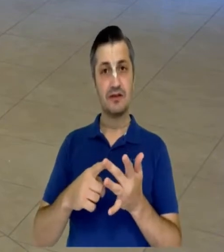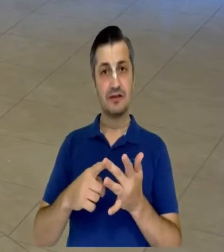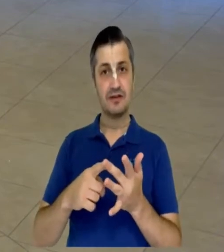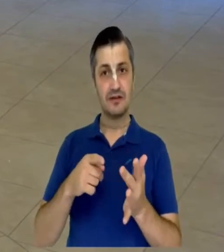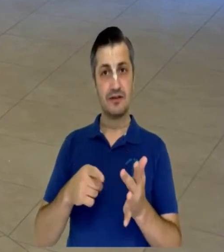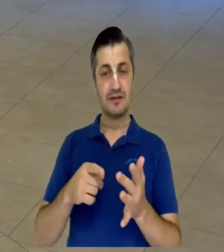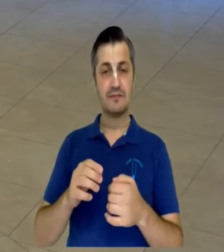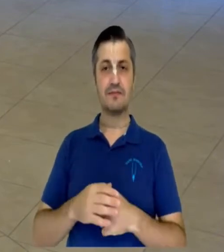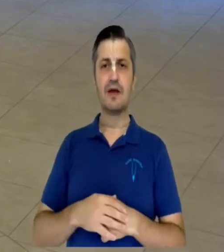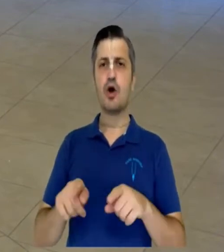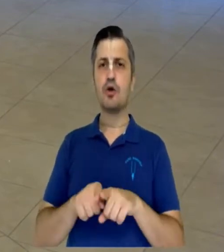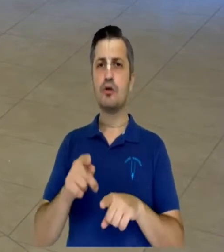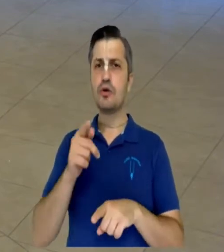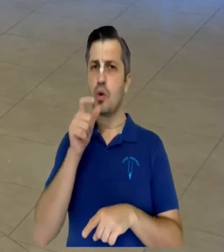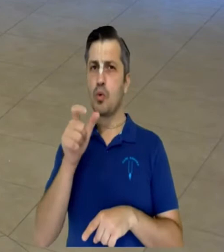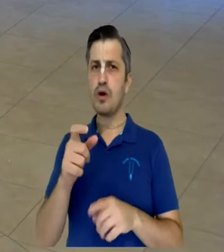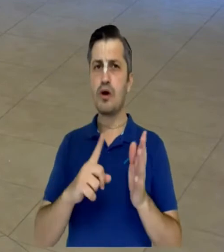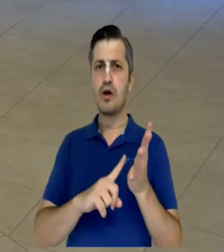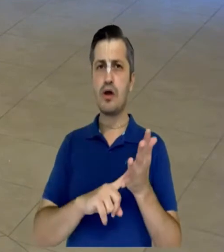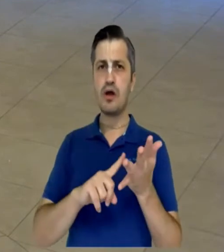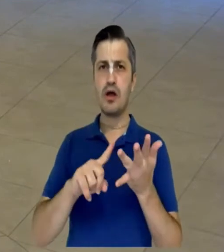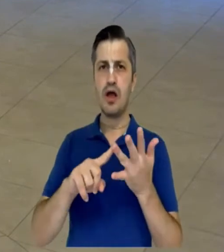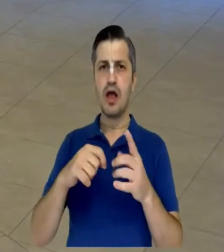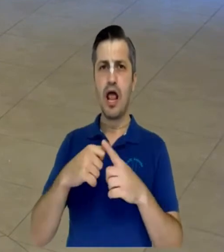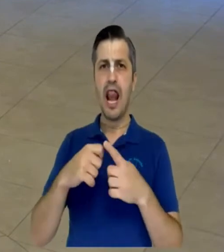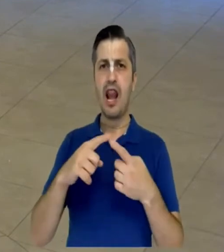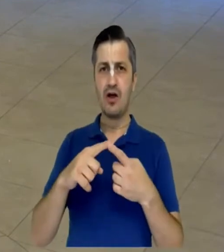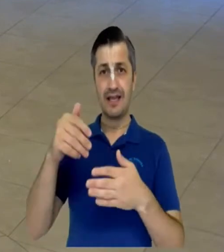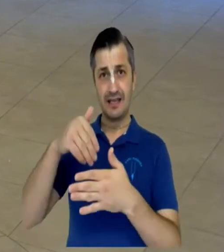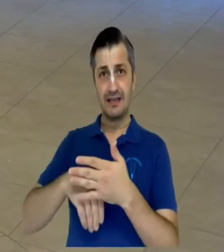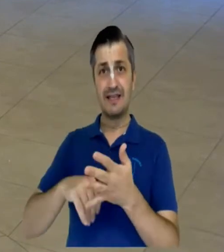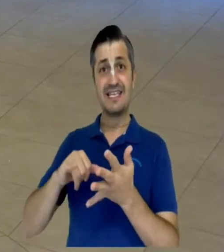signifies in the Purushagama the Smriti scriptures.